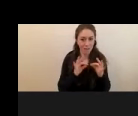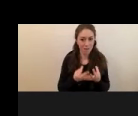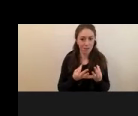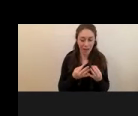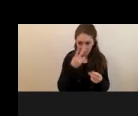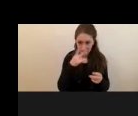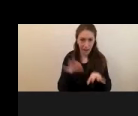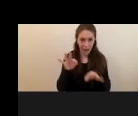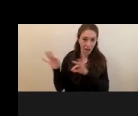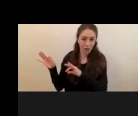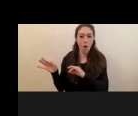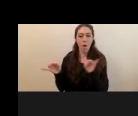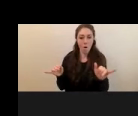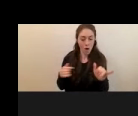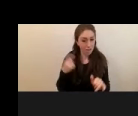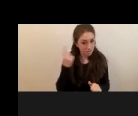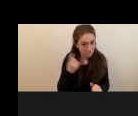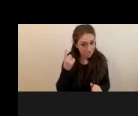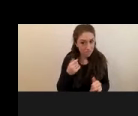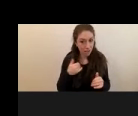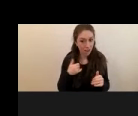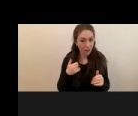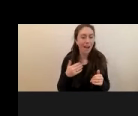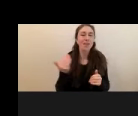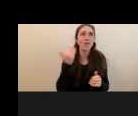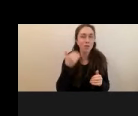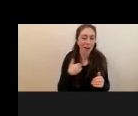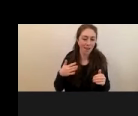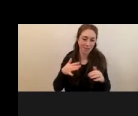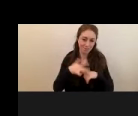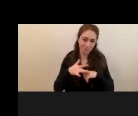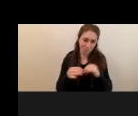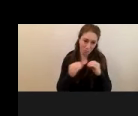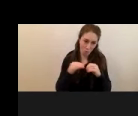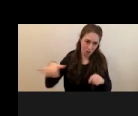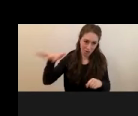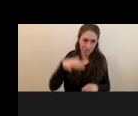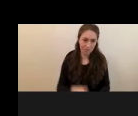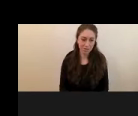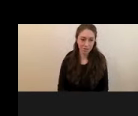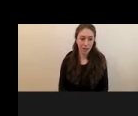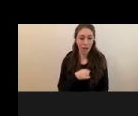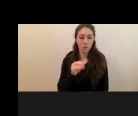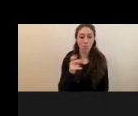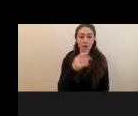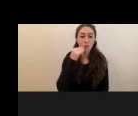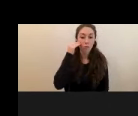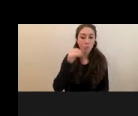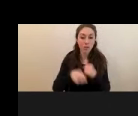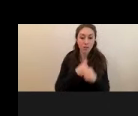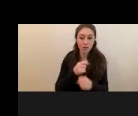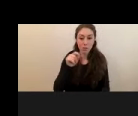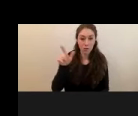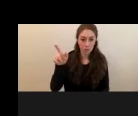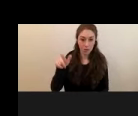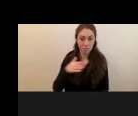reels, I wondered whether or not maybe there were more. I knew that there were more out there. So when I moved back home in 2021, I got together with my